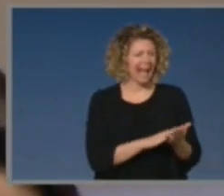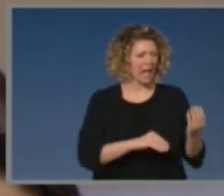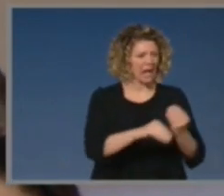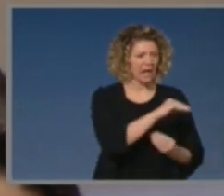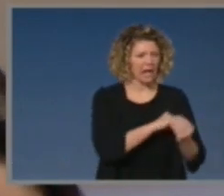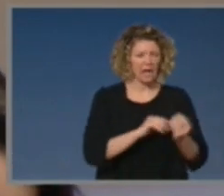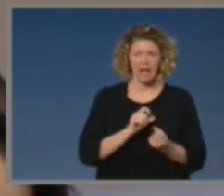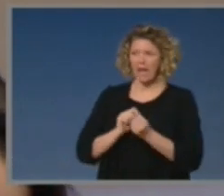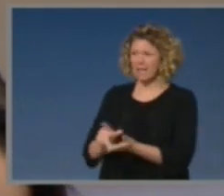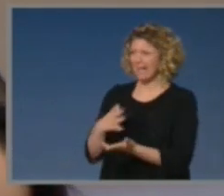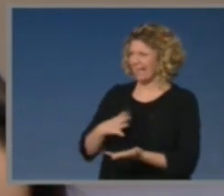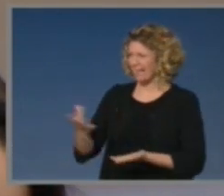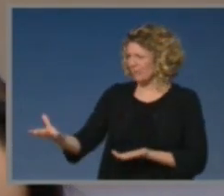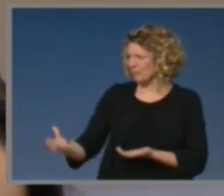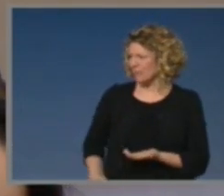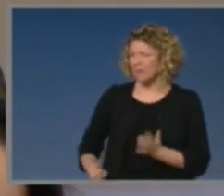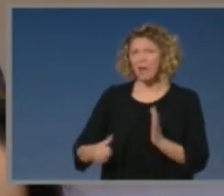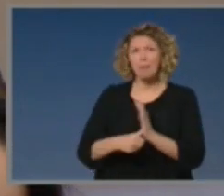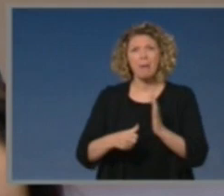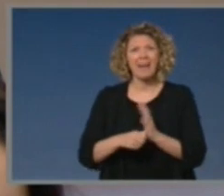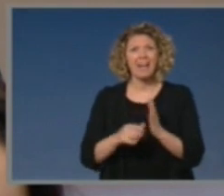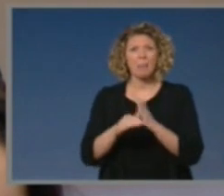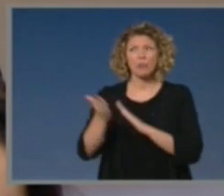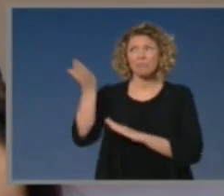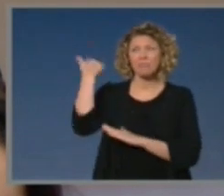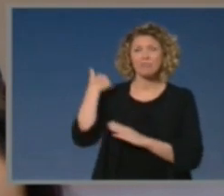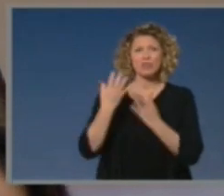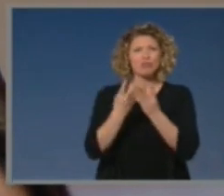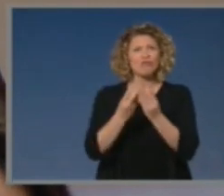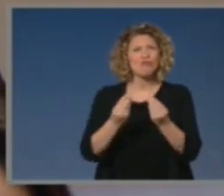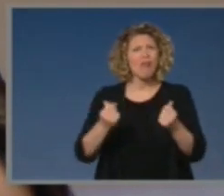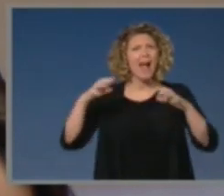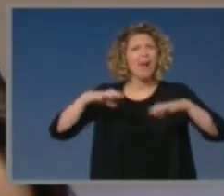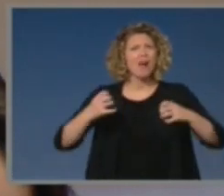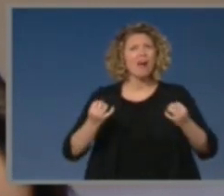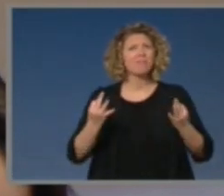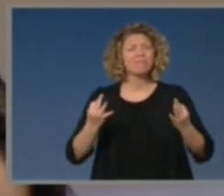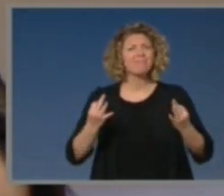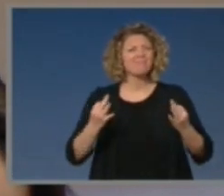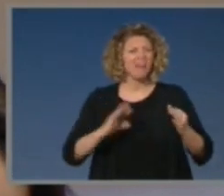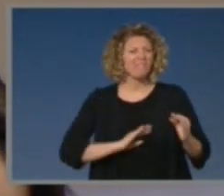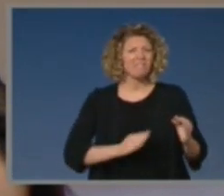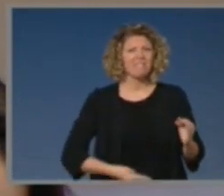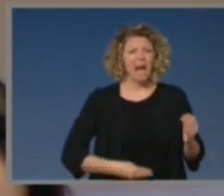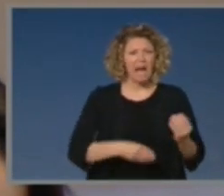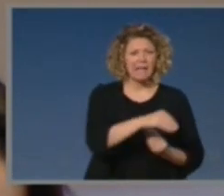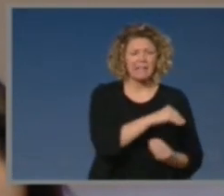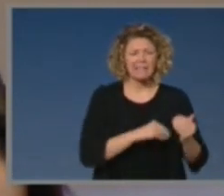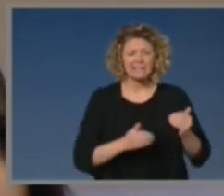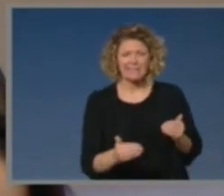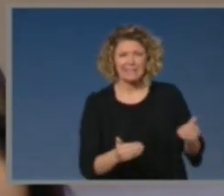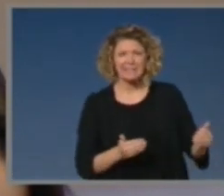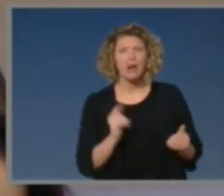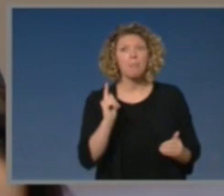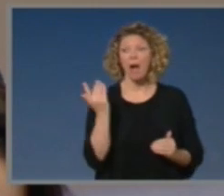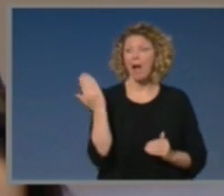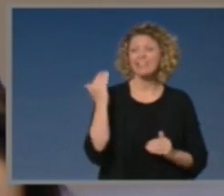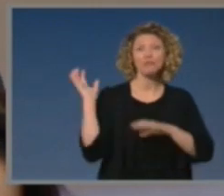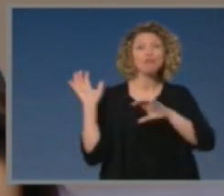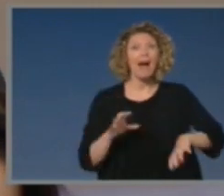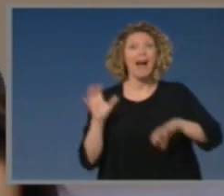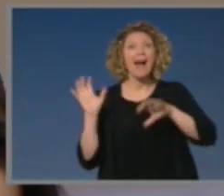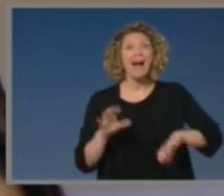federal government has not announced any drought recovery measures since certain parts of the state had rainfall earlier in the year. Obviously,